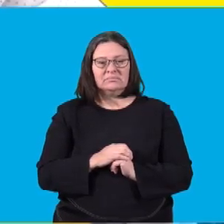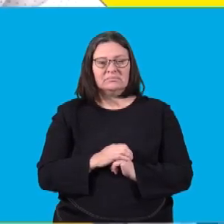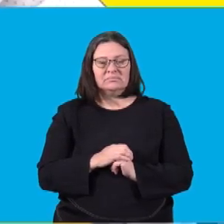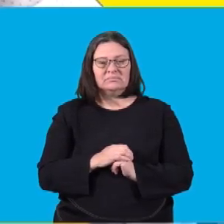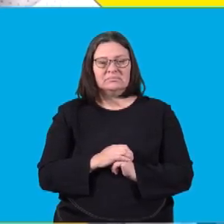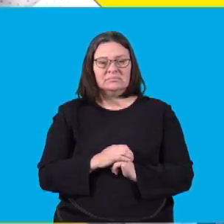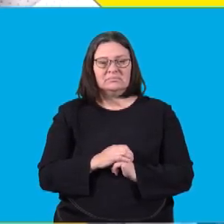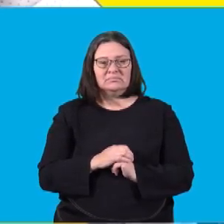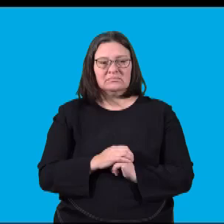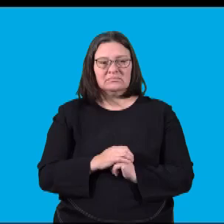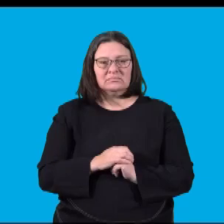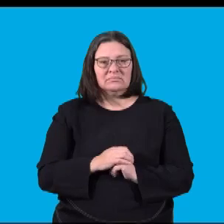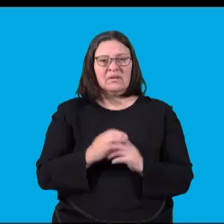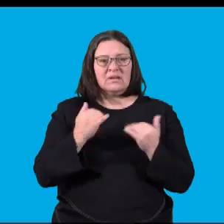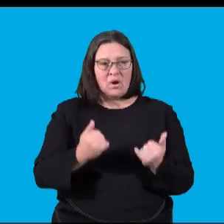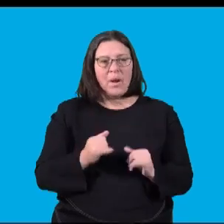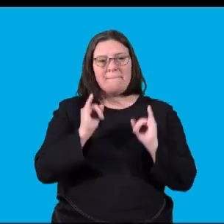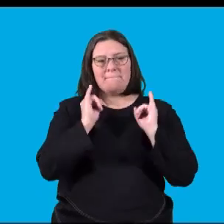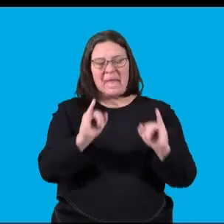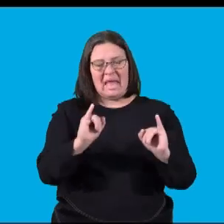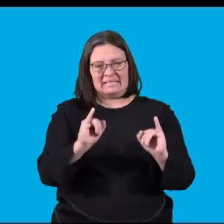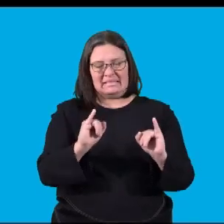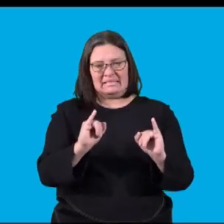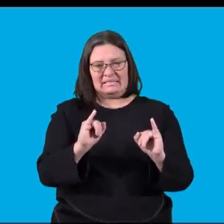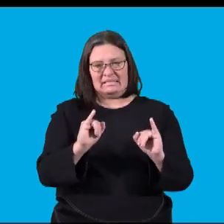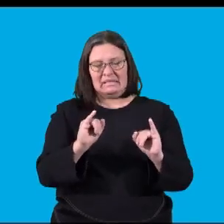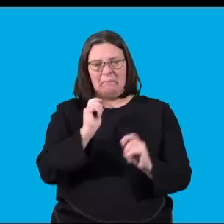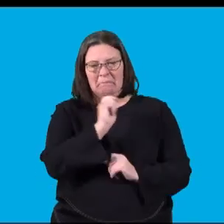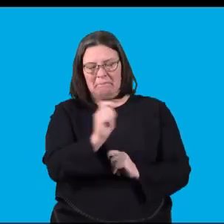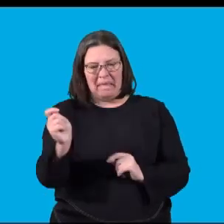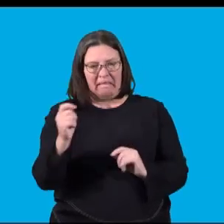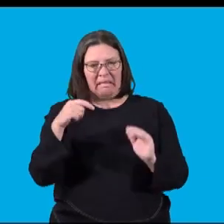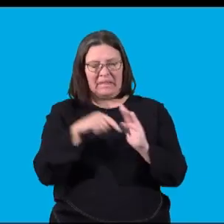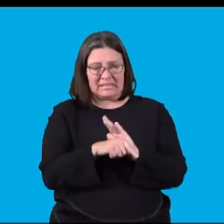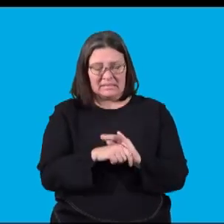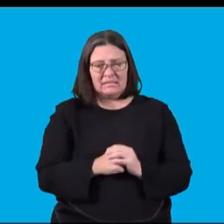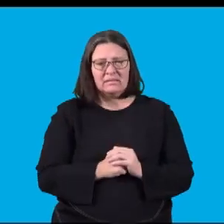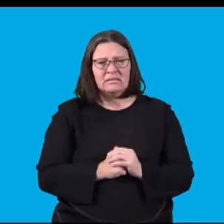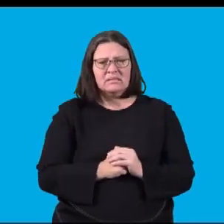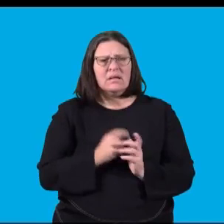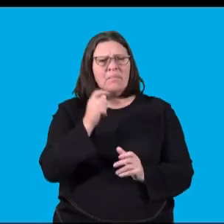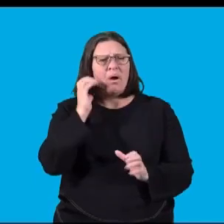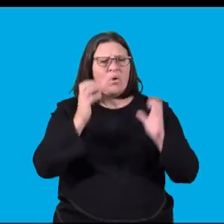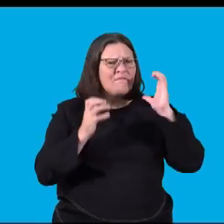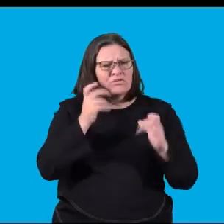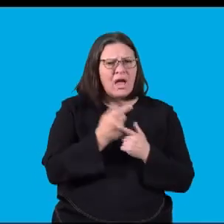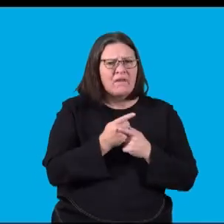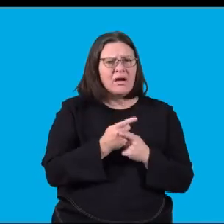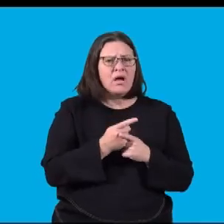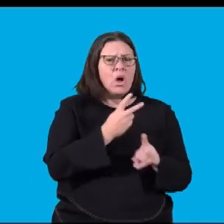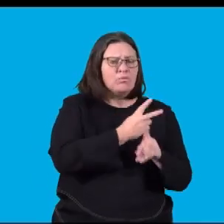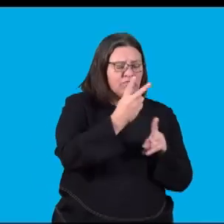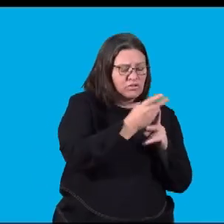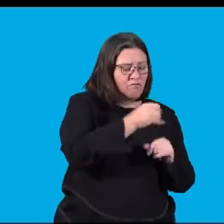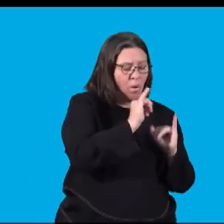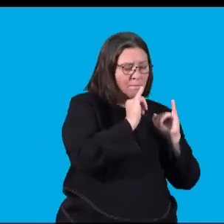I'll look at my bad debts. The biggest challenge is confusing between the provision for bad